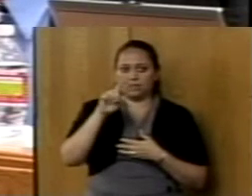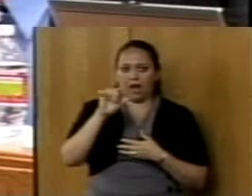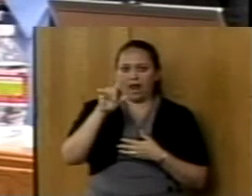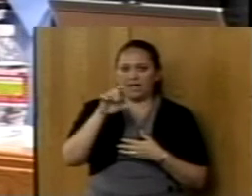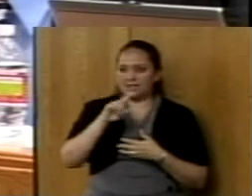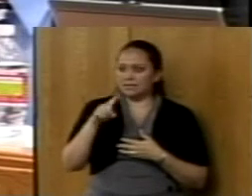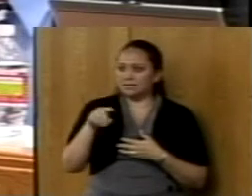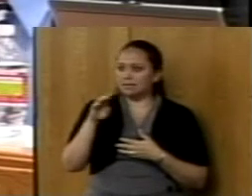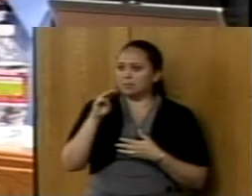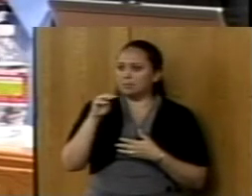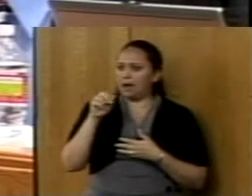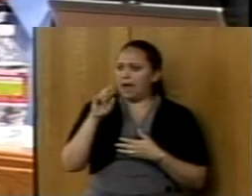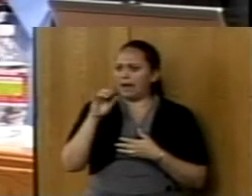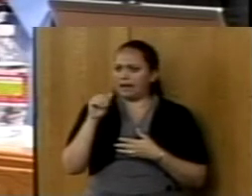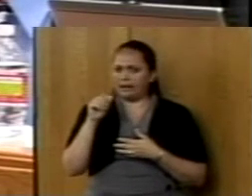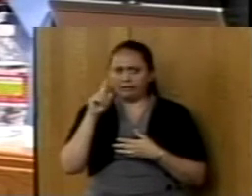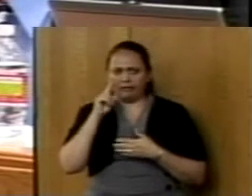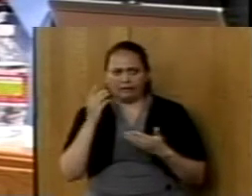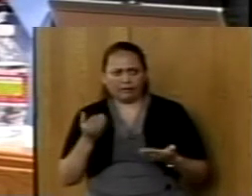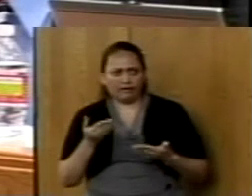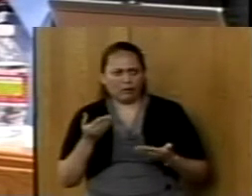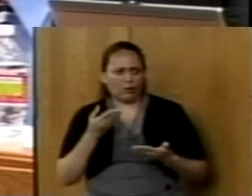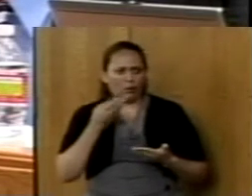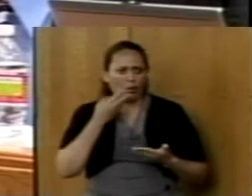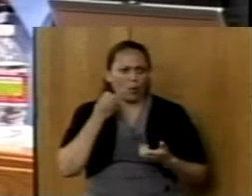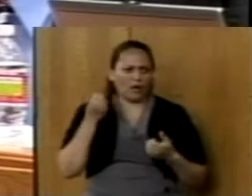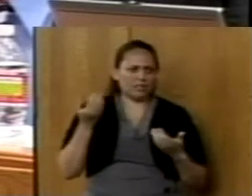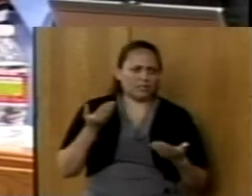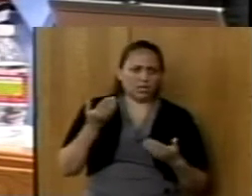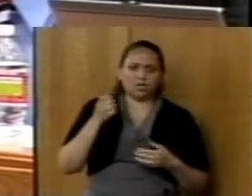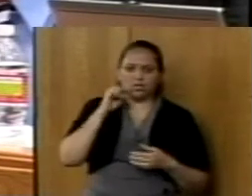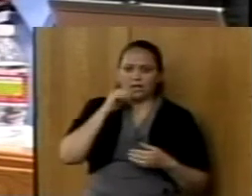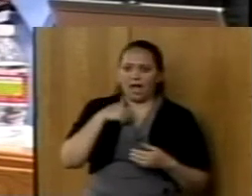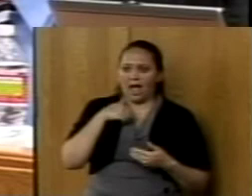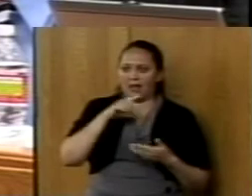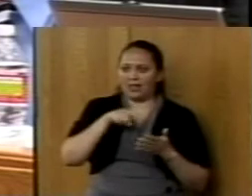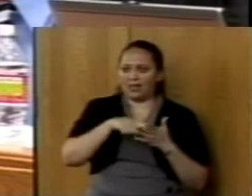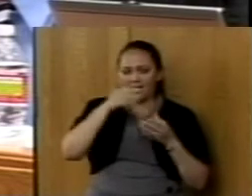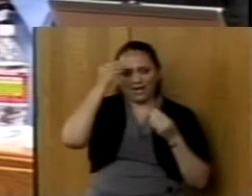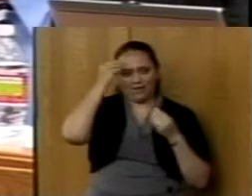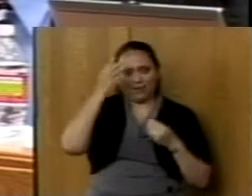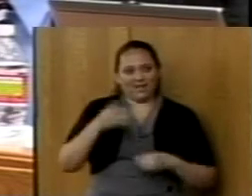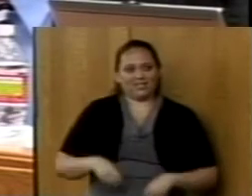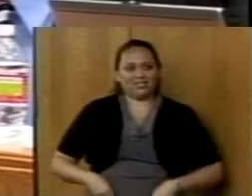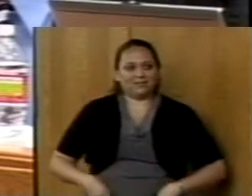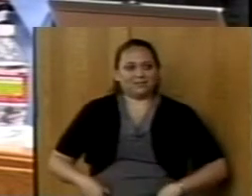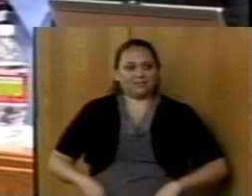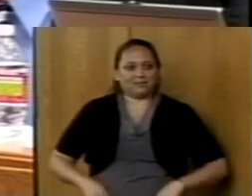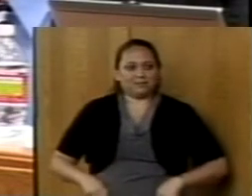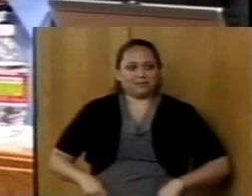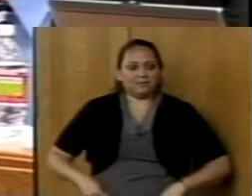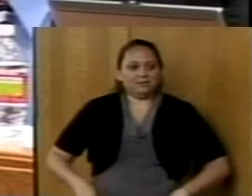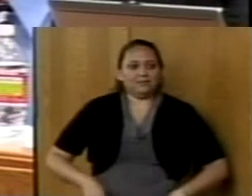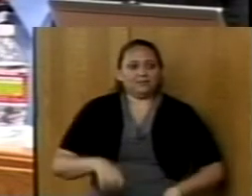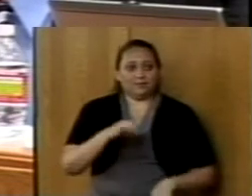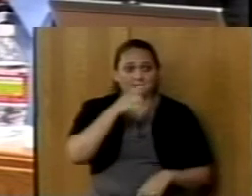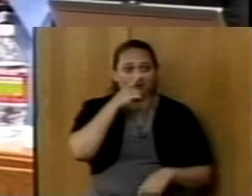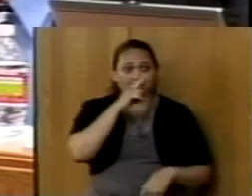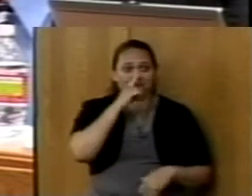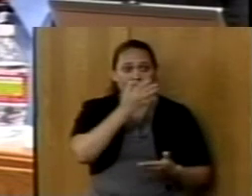here or was here. I think she has that information. There she is. If you'd step up